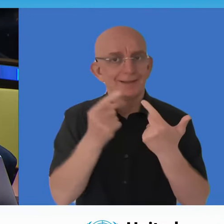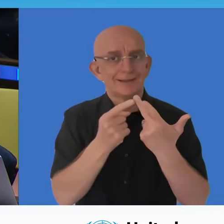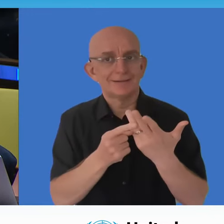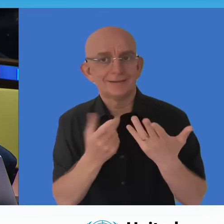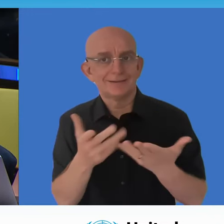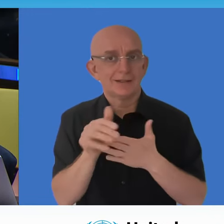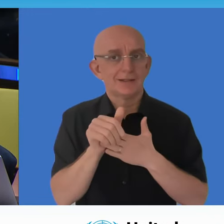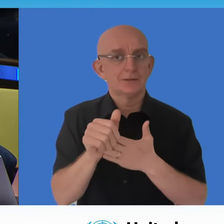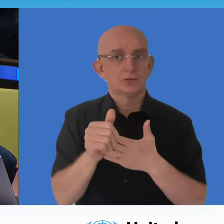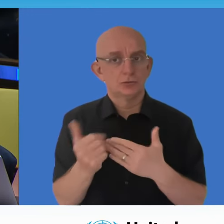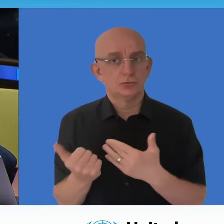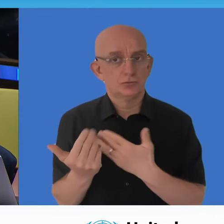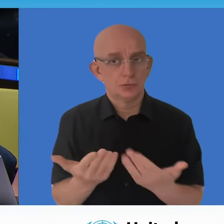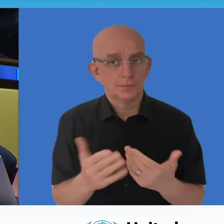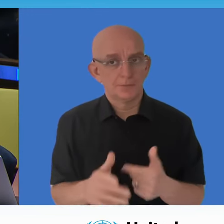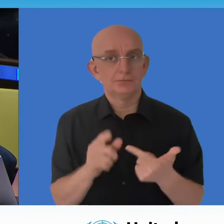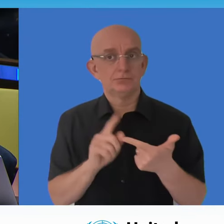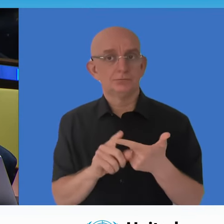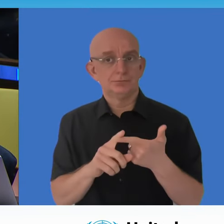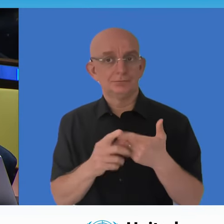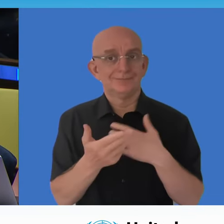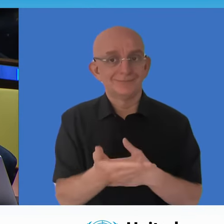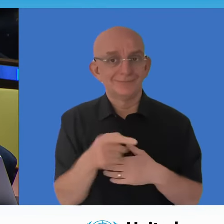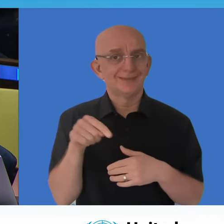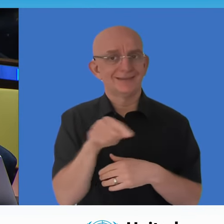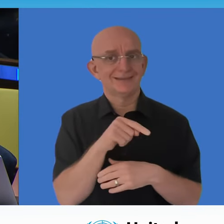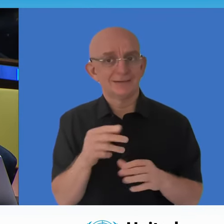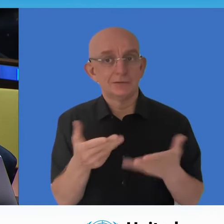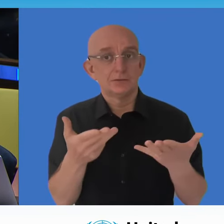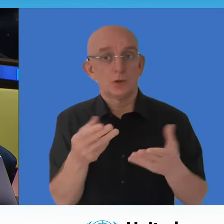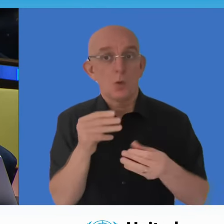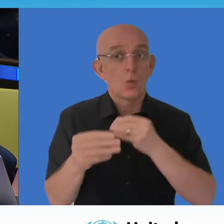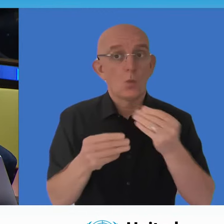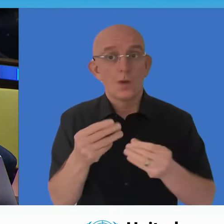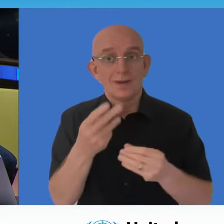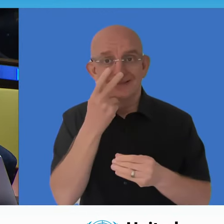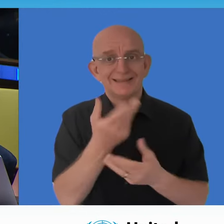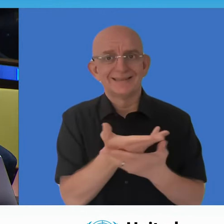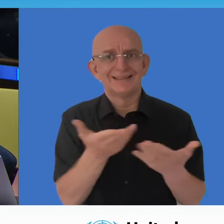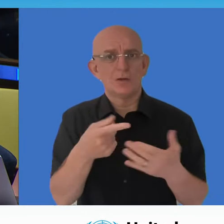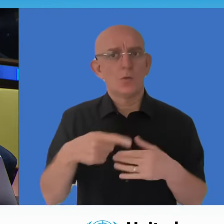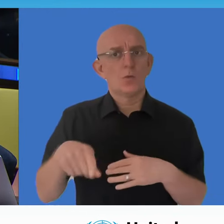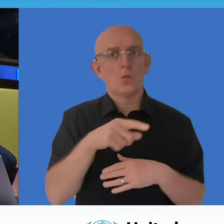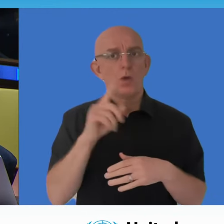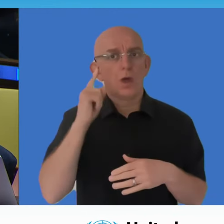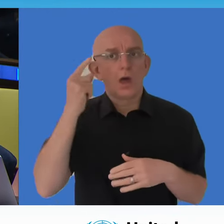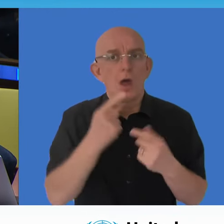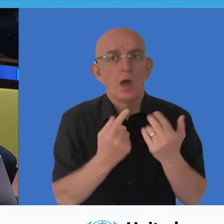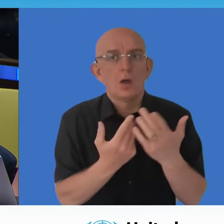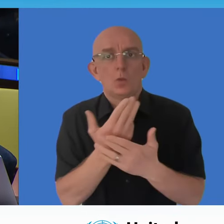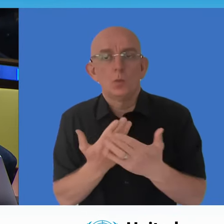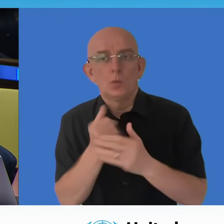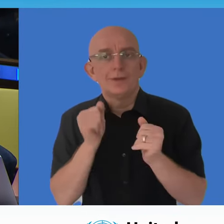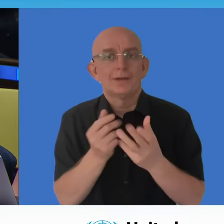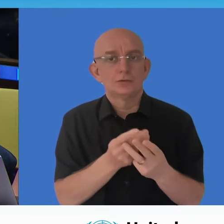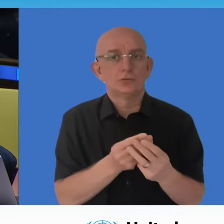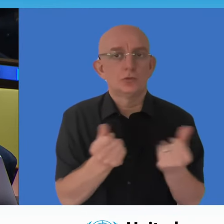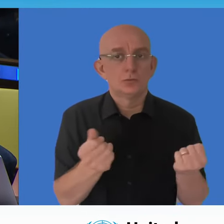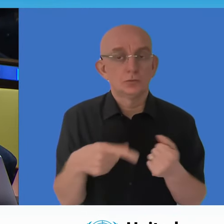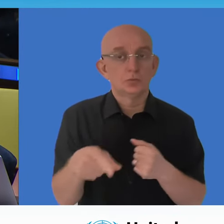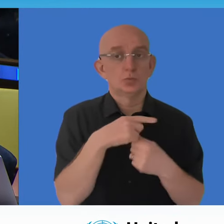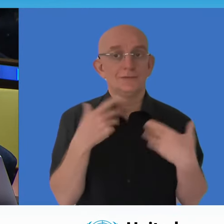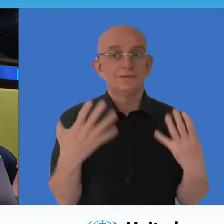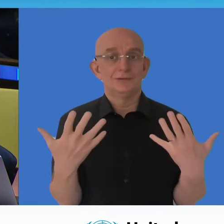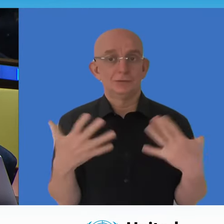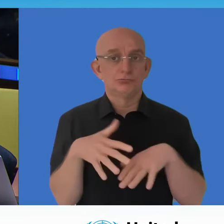has witnessed how they drive innovations and solutions. We have integrated youth initiatives into Indonesia's leadership in the G20, ASEAN,